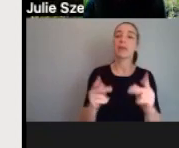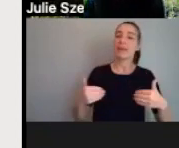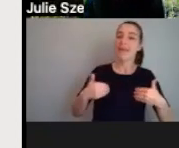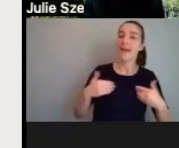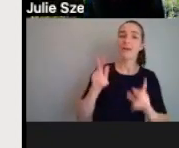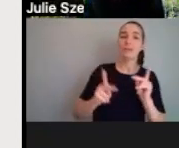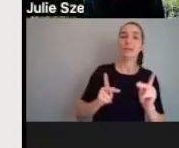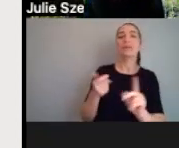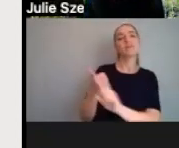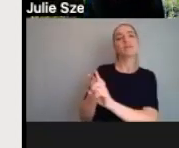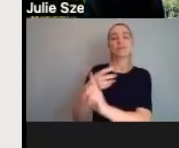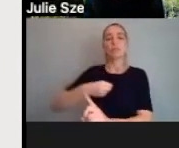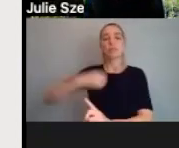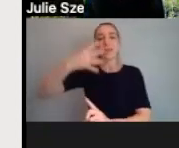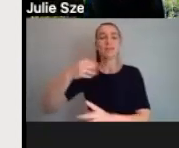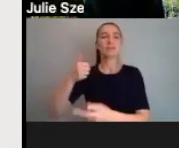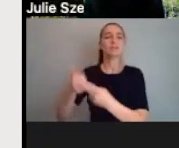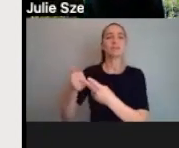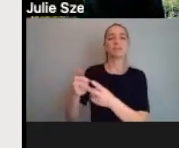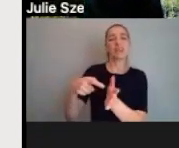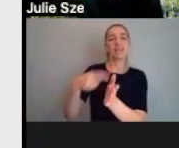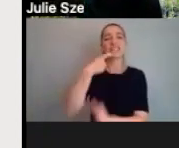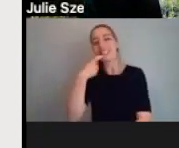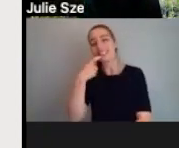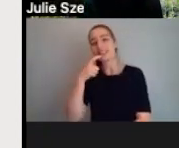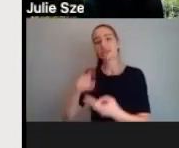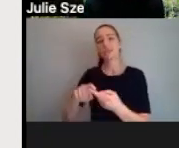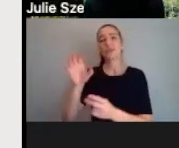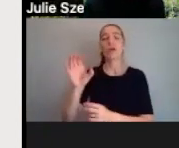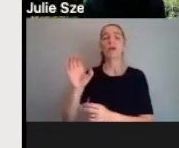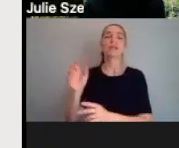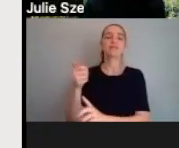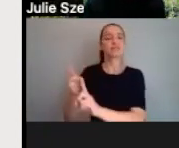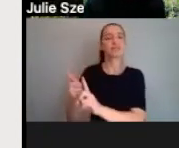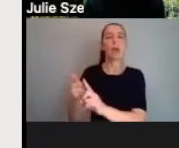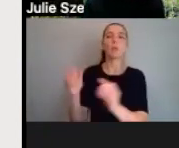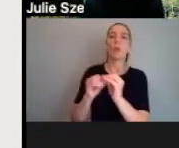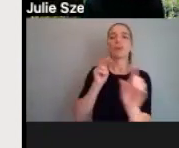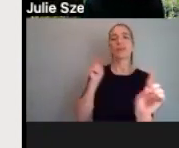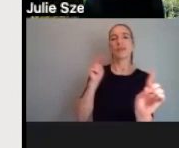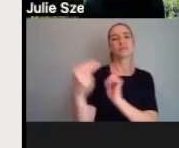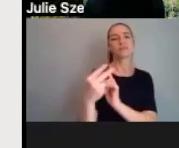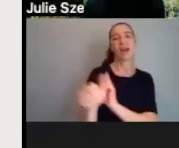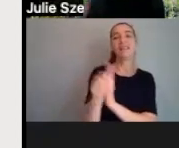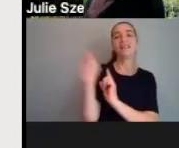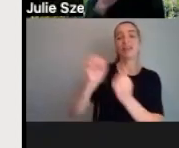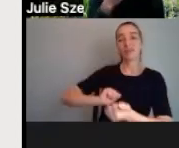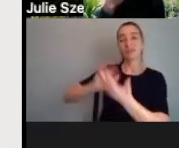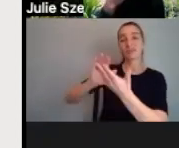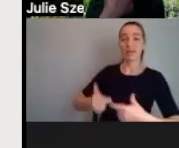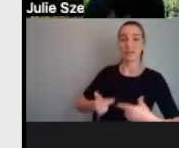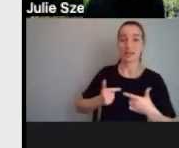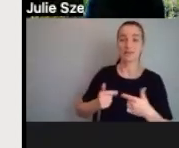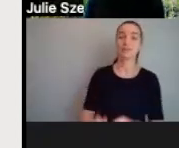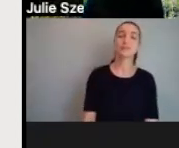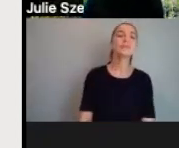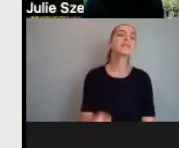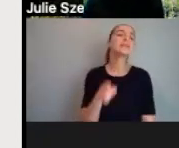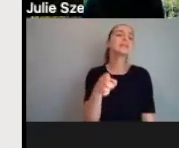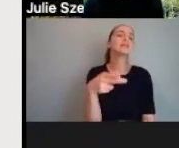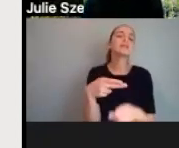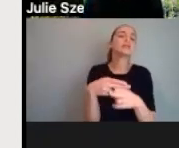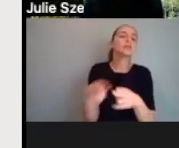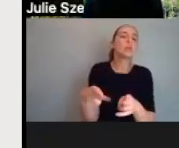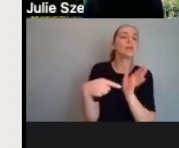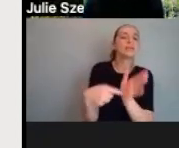addiction. Um, so this is just a short sampling of the environmental justice and climate